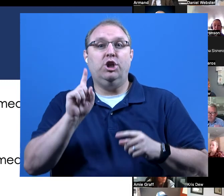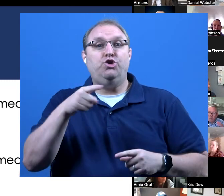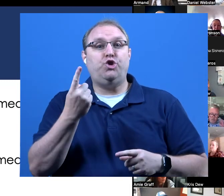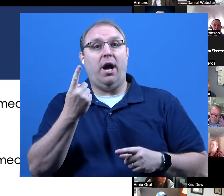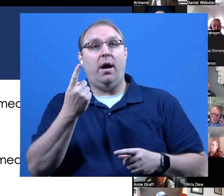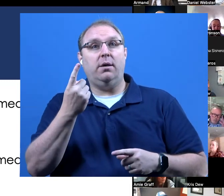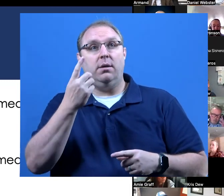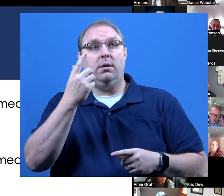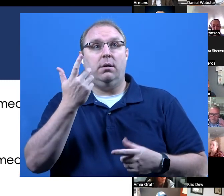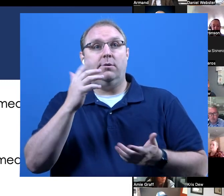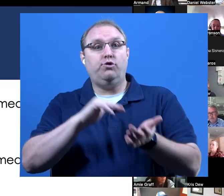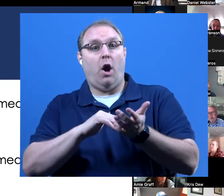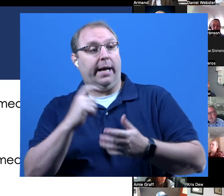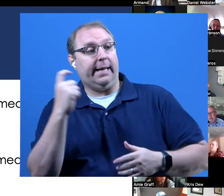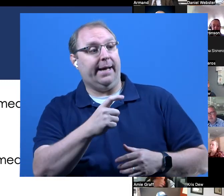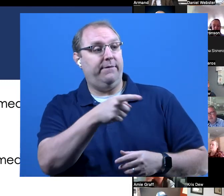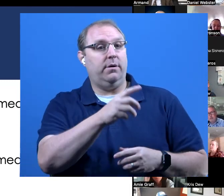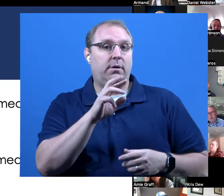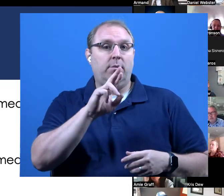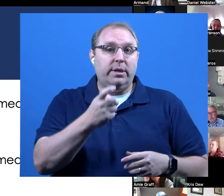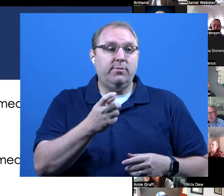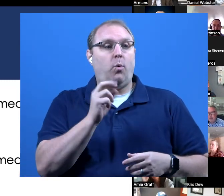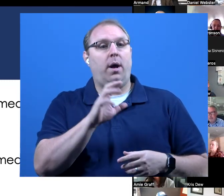prescribed that medication, they would still be able to say, well,